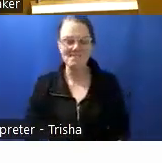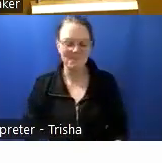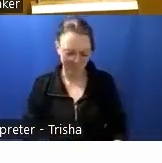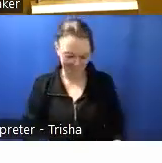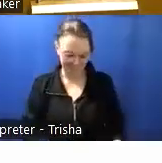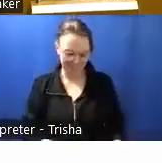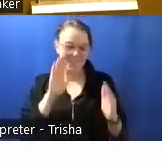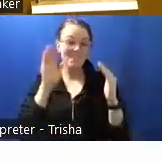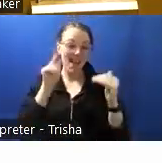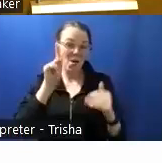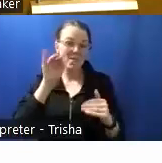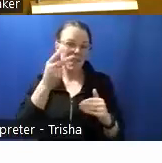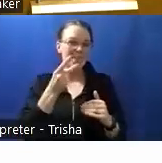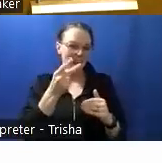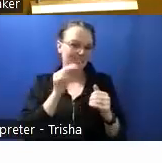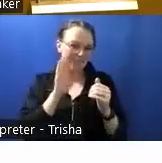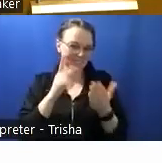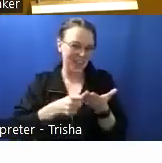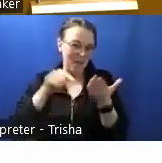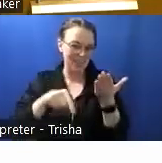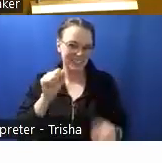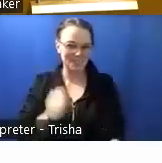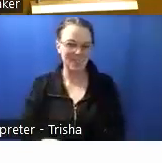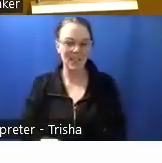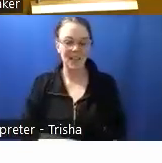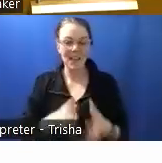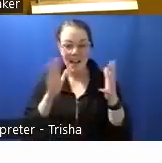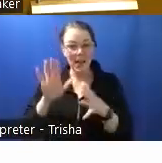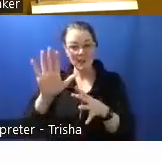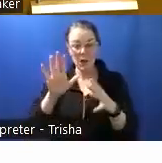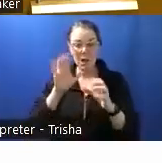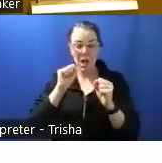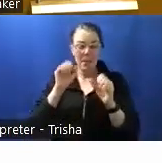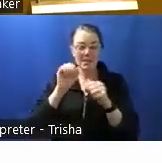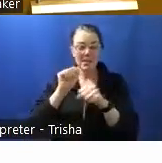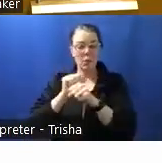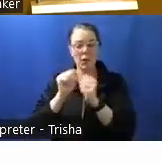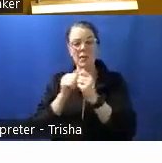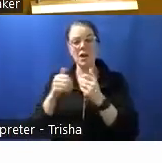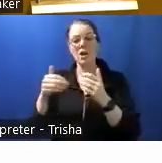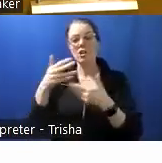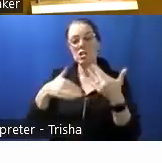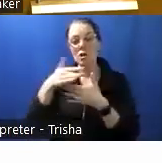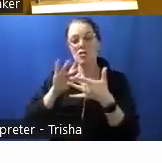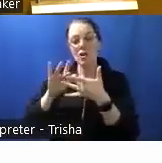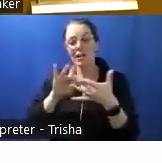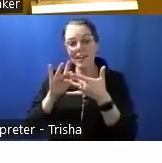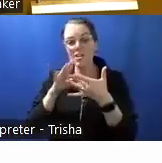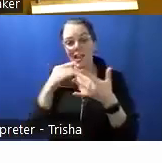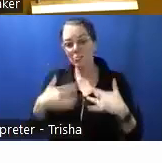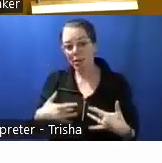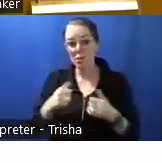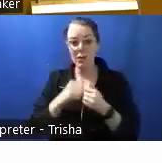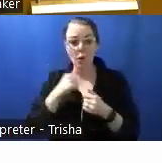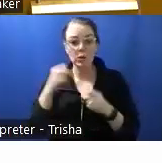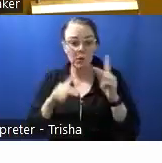hope Kim and I can talk about this, because a lot of her really good work with social connection and depression and older people, it's really